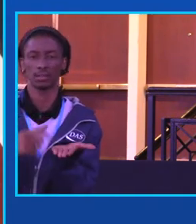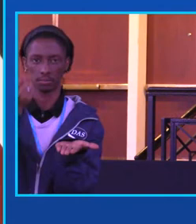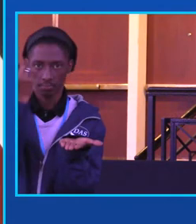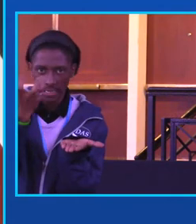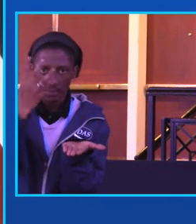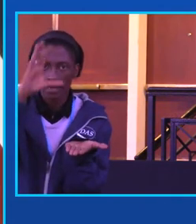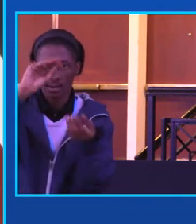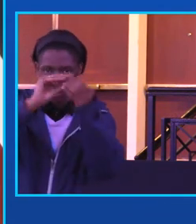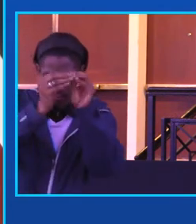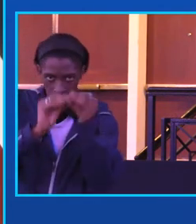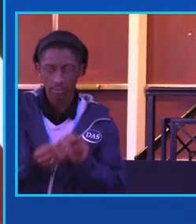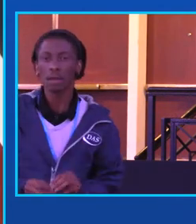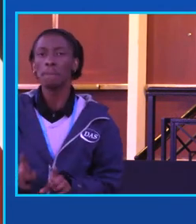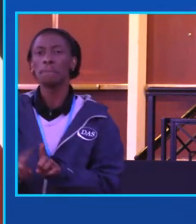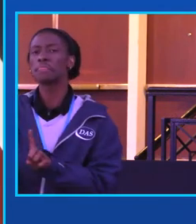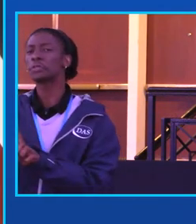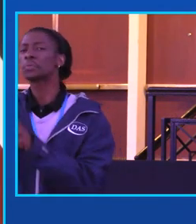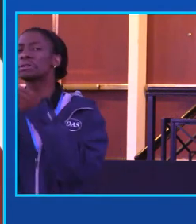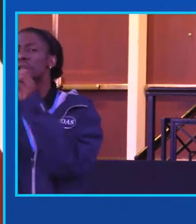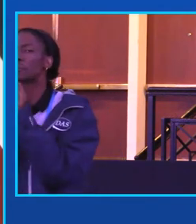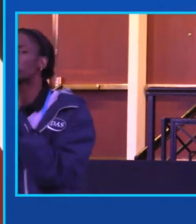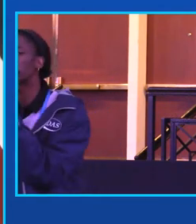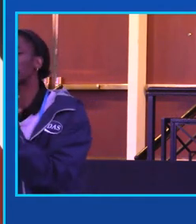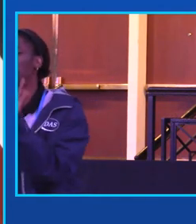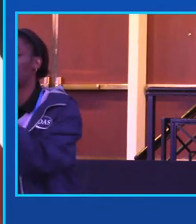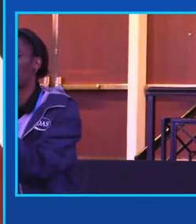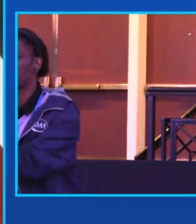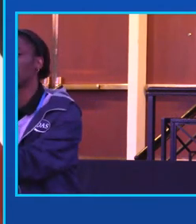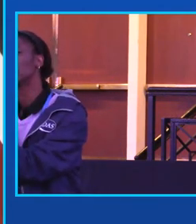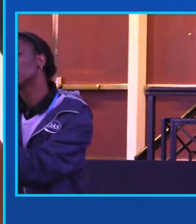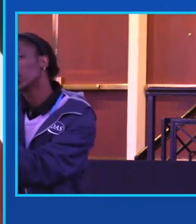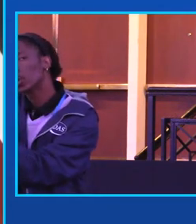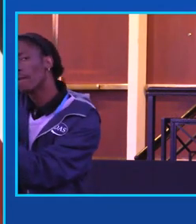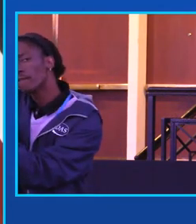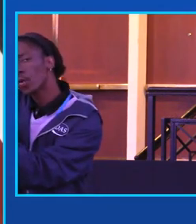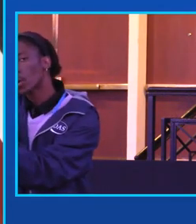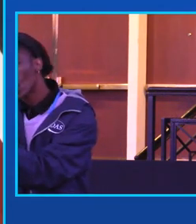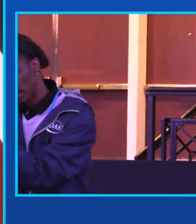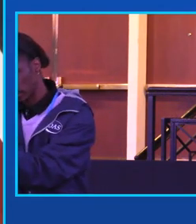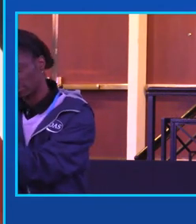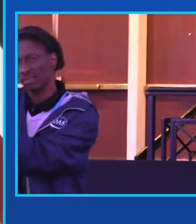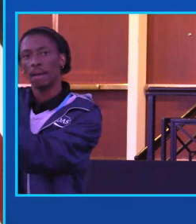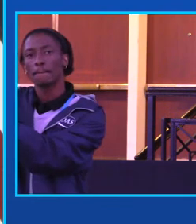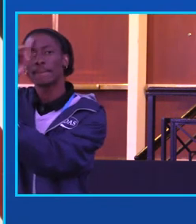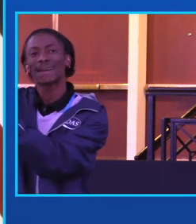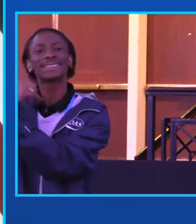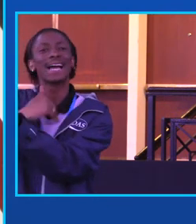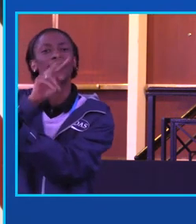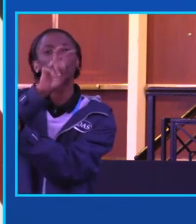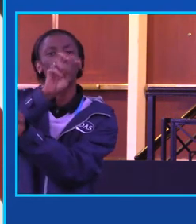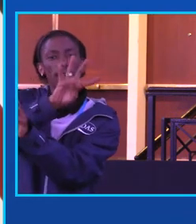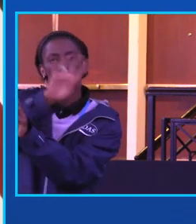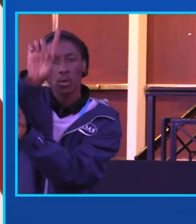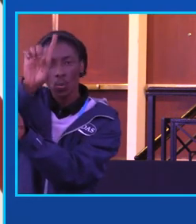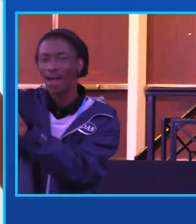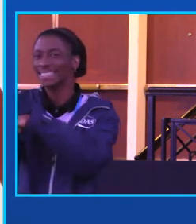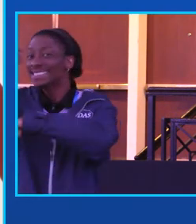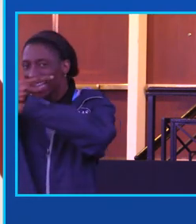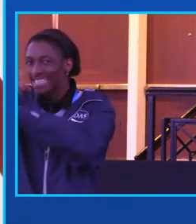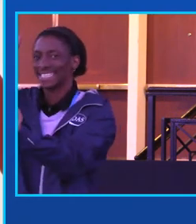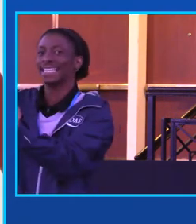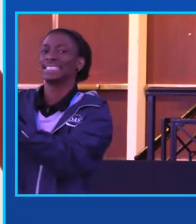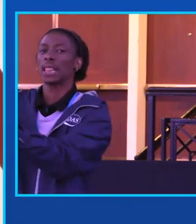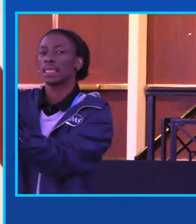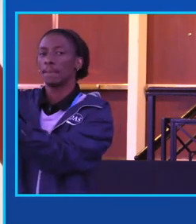Chris said, there's one number that really matters, and that is 241. Because there are only 241 days until the